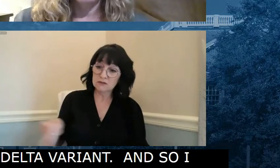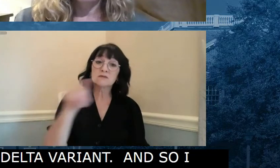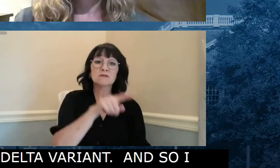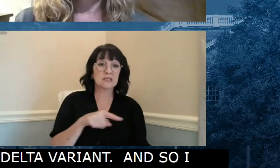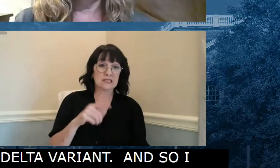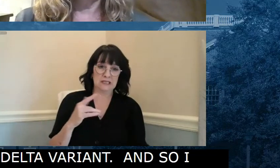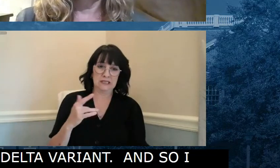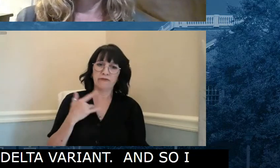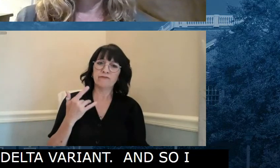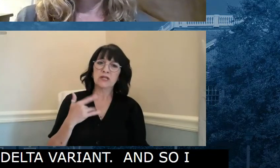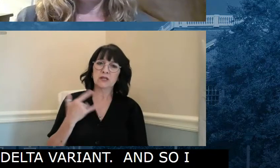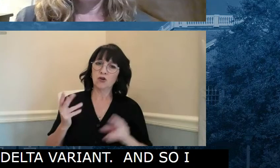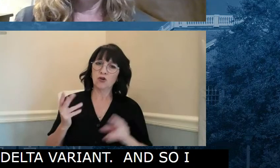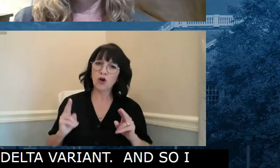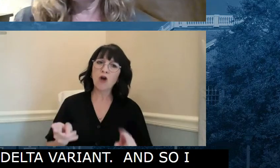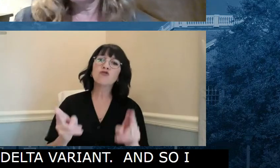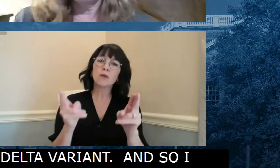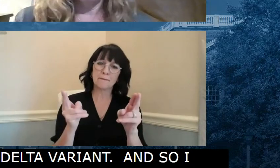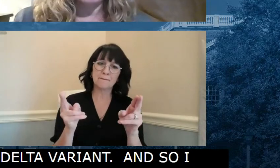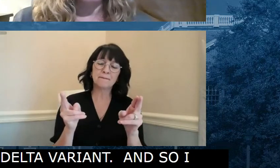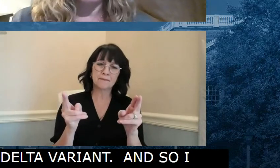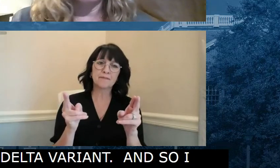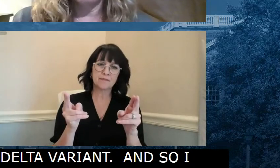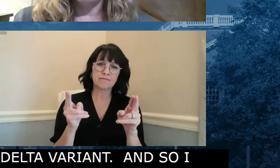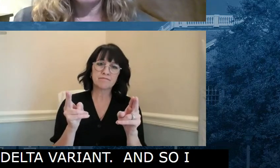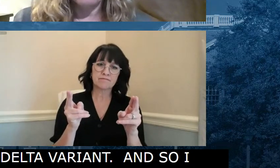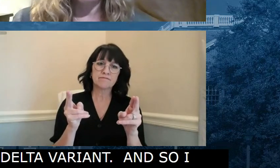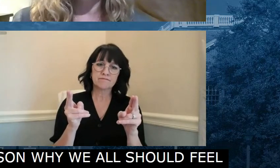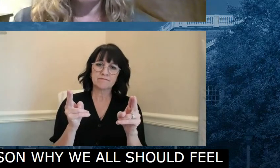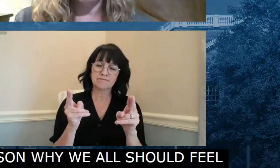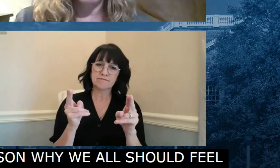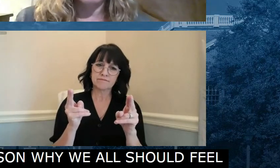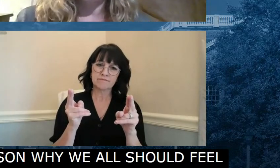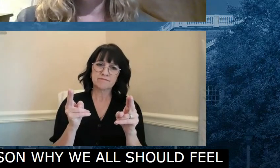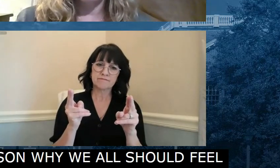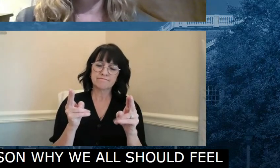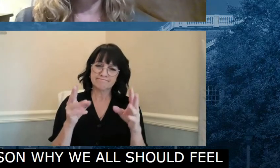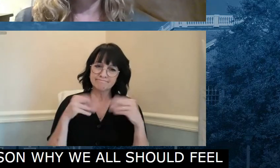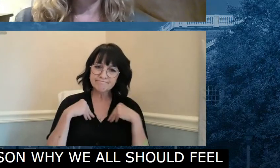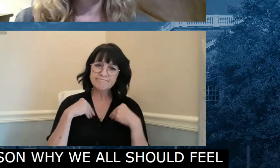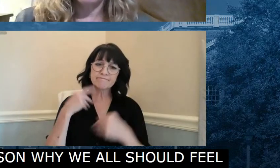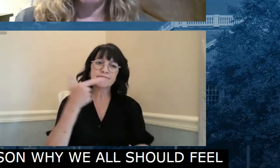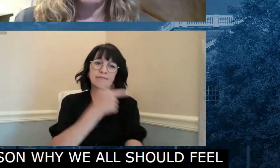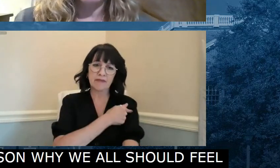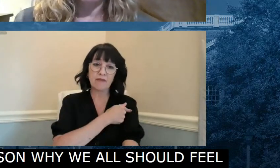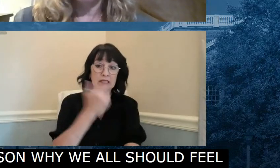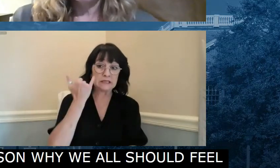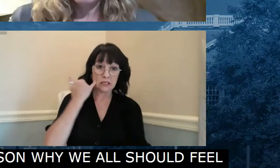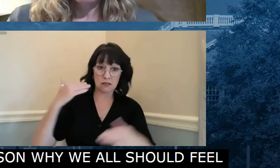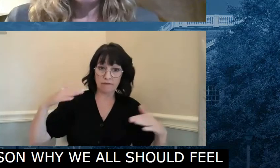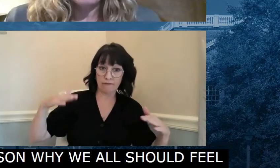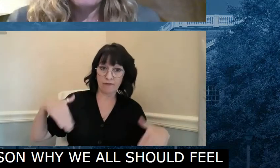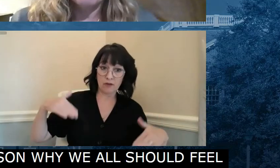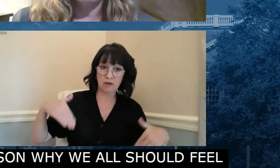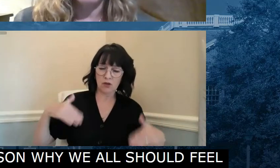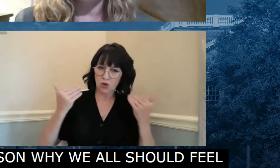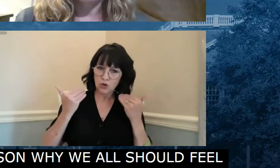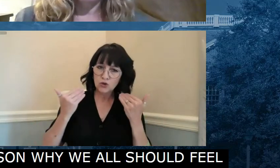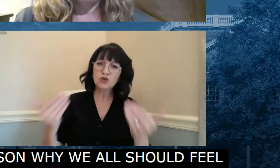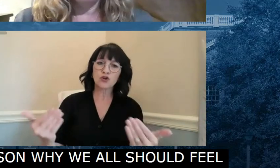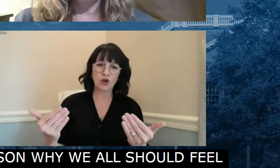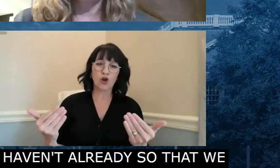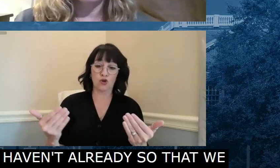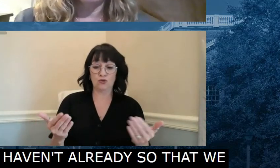urgency to get vaccinated if we haven't already, so that we in Delaware don't have